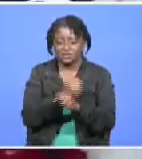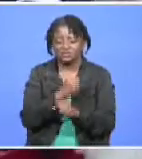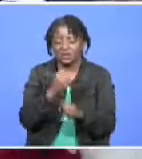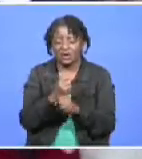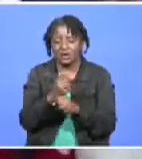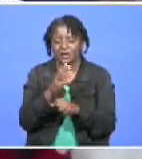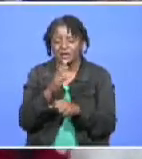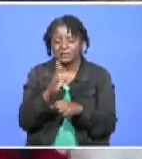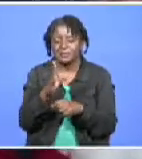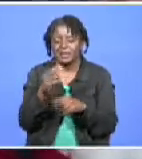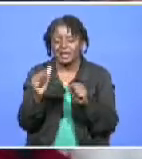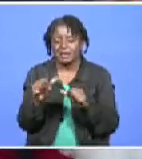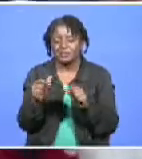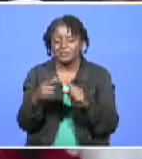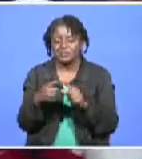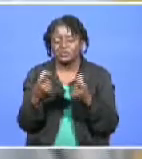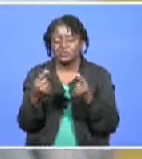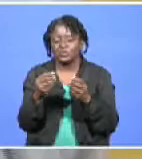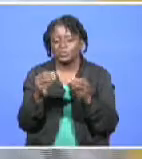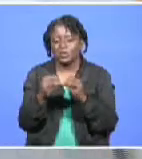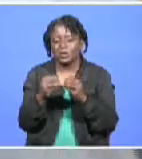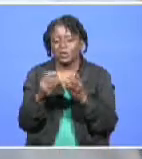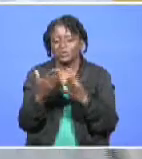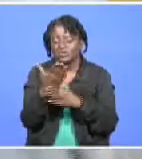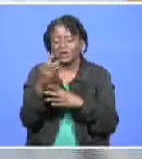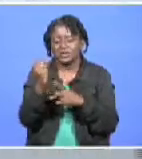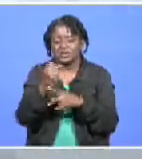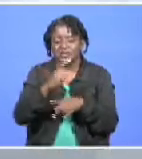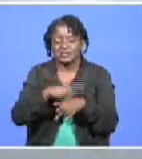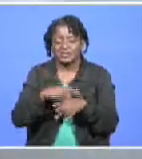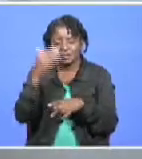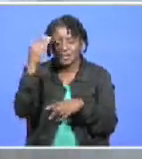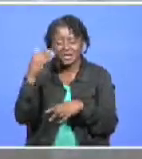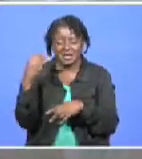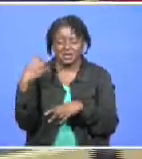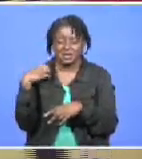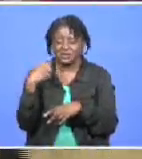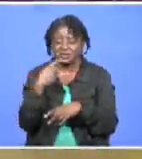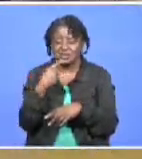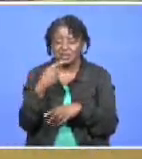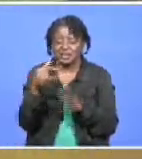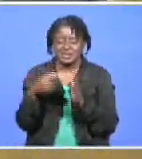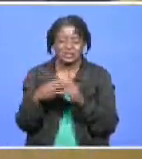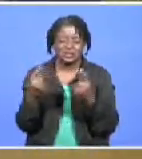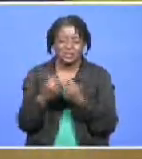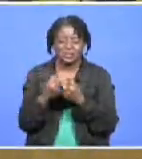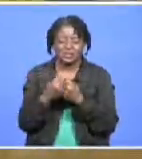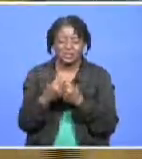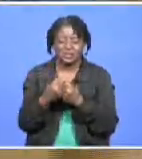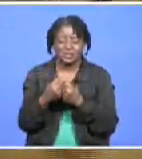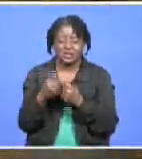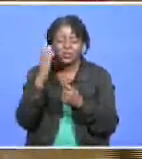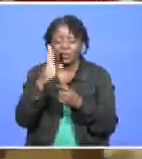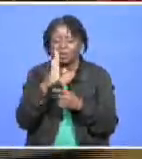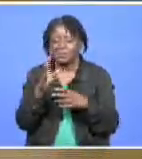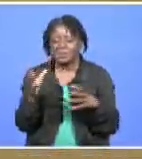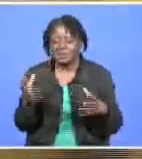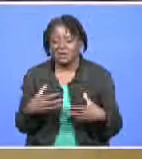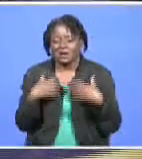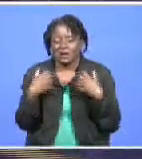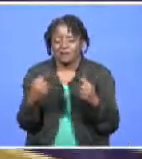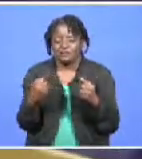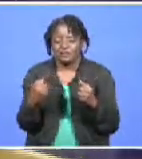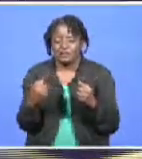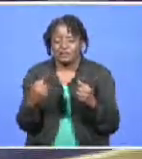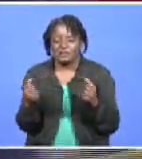able to lock in and execute a lot more throughout the season. Head coach Keith Dambrot says this tournament will be a confidence booster for his team as they head